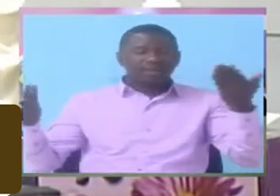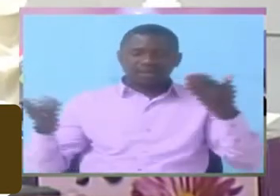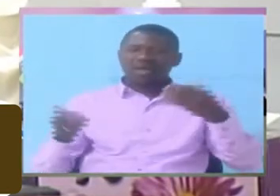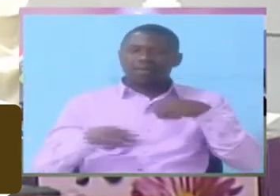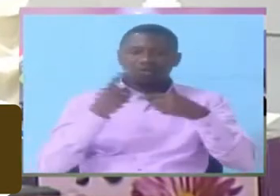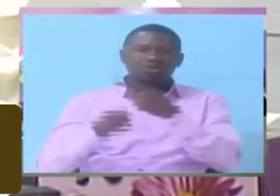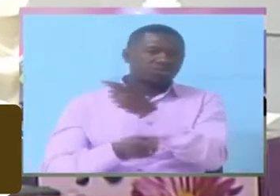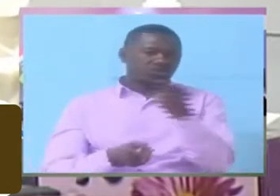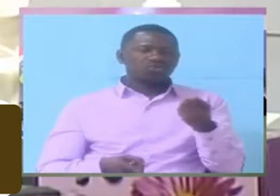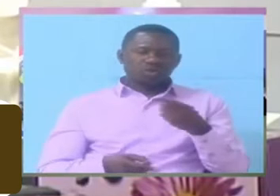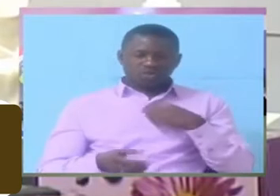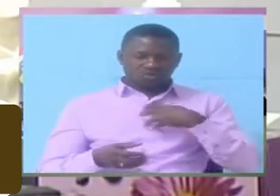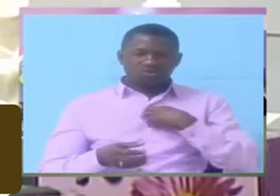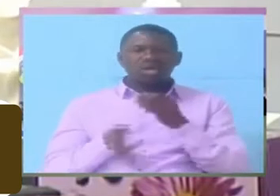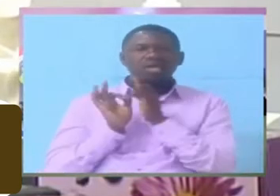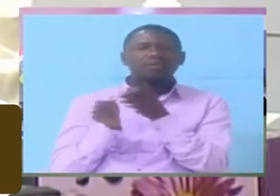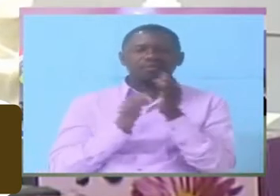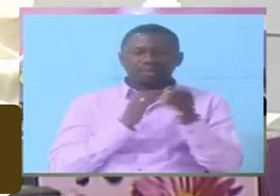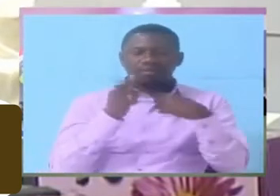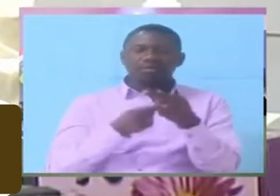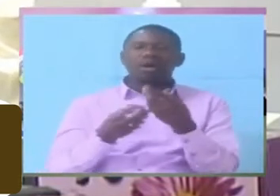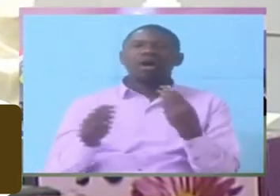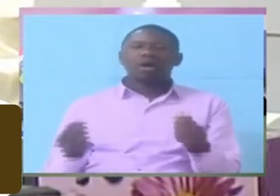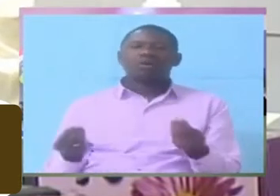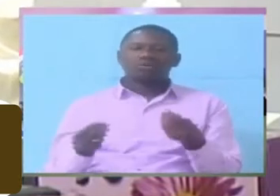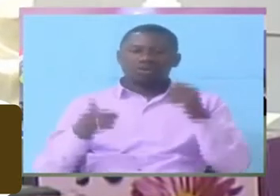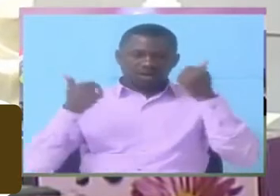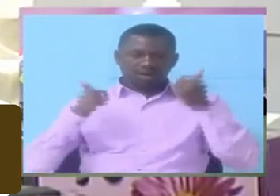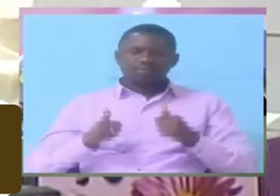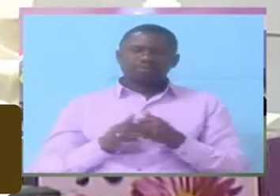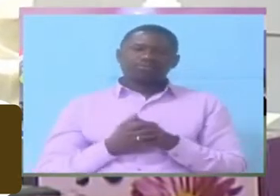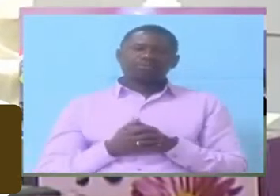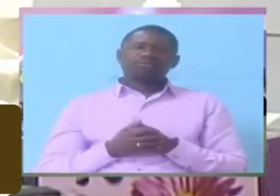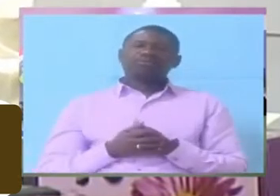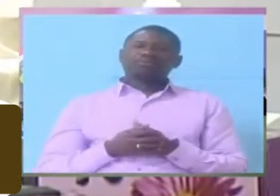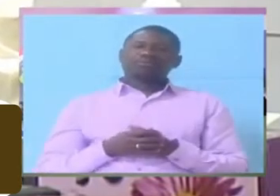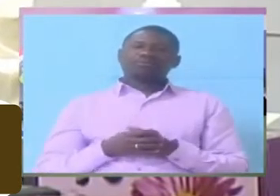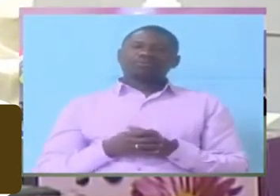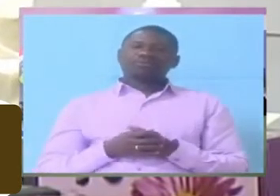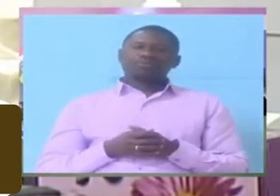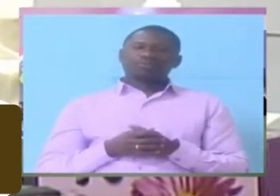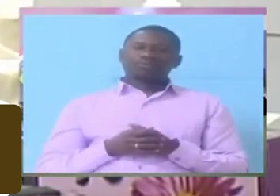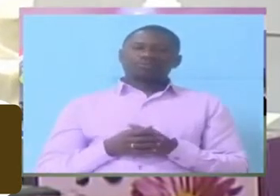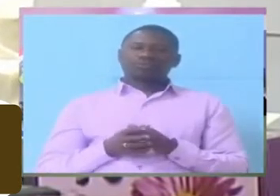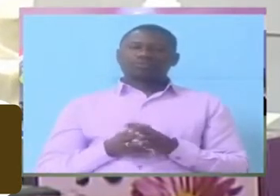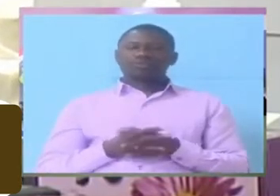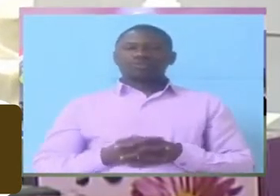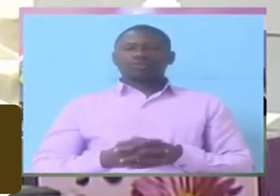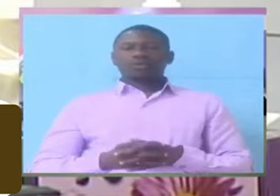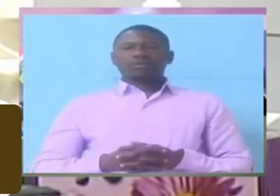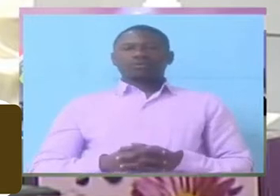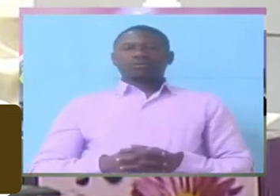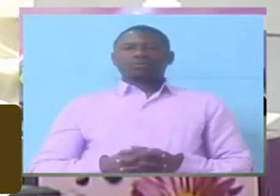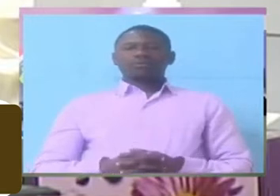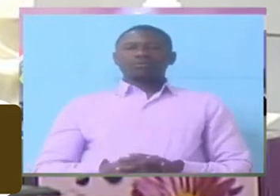lalembe ya mkantu momen na bari nataje ko wolu ila ko kuma ya ta bakele ko wolu kono bitu ninna ta silo soto e bulde mbe wol